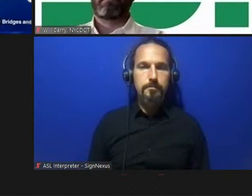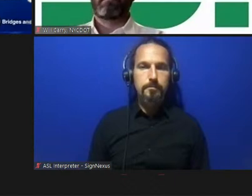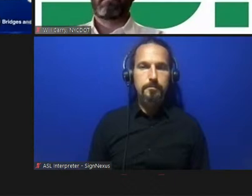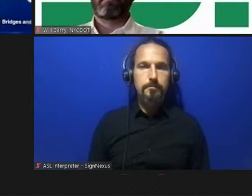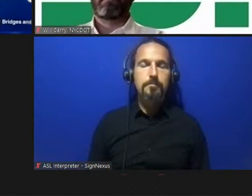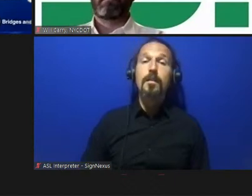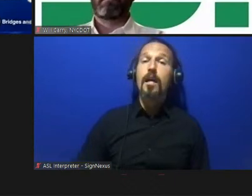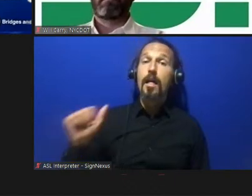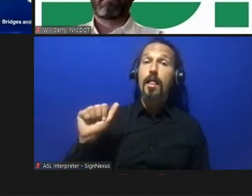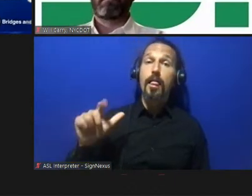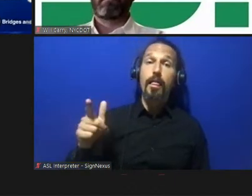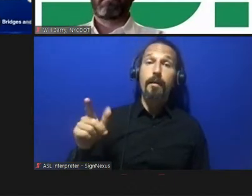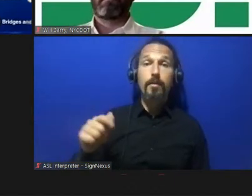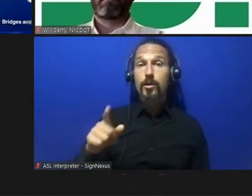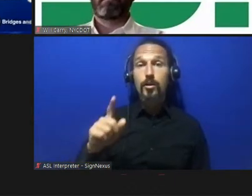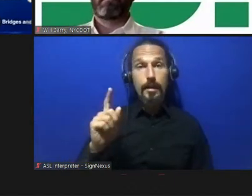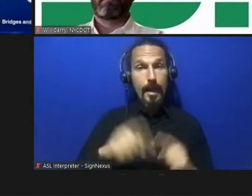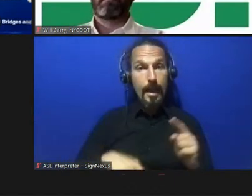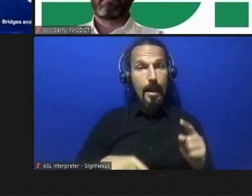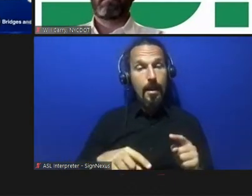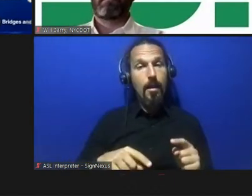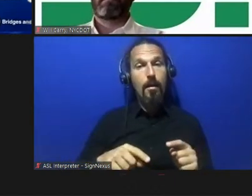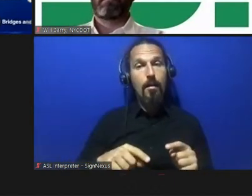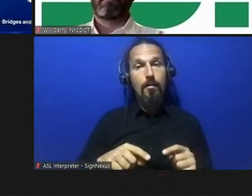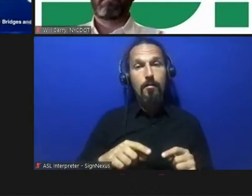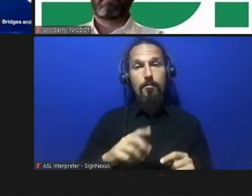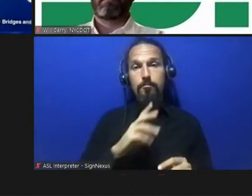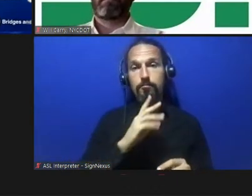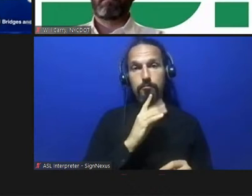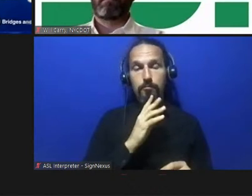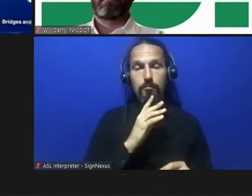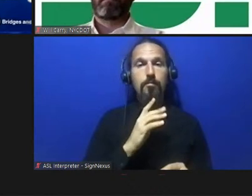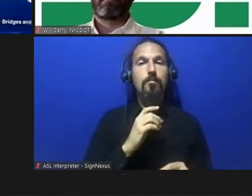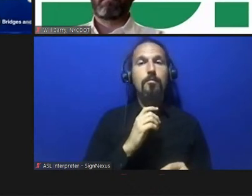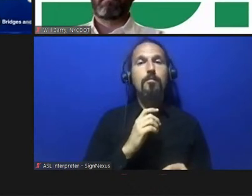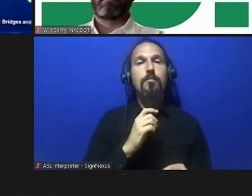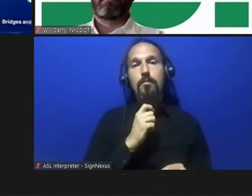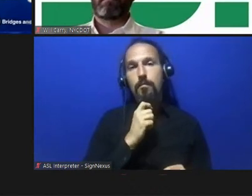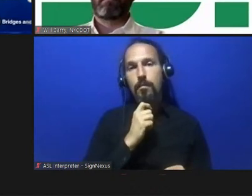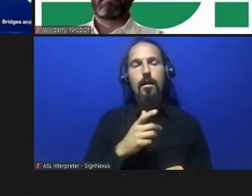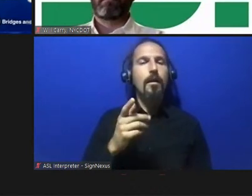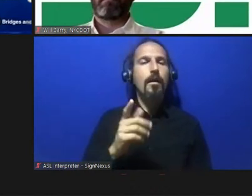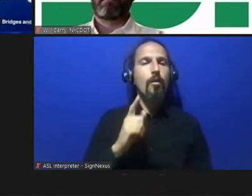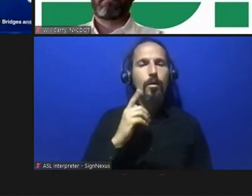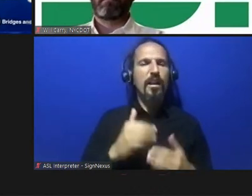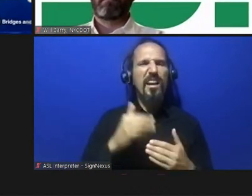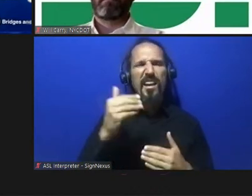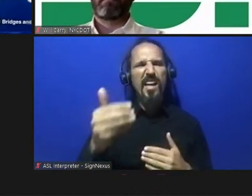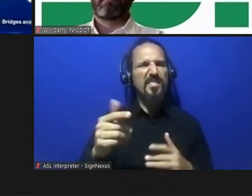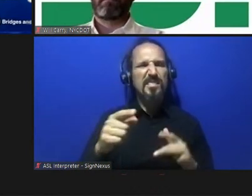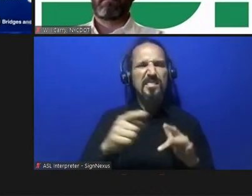alpha if you're unable to unmute yourself we will be going to the next speaker